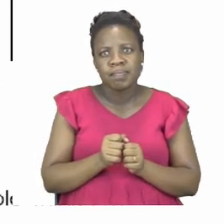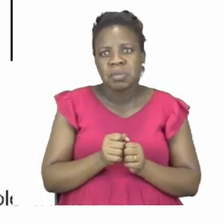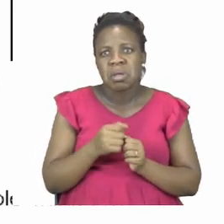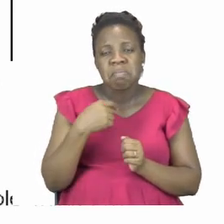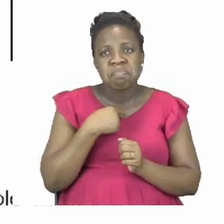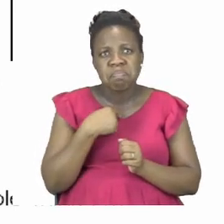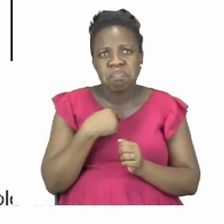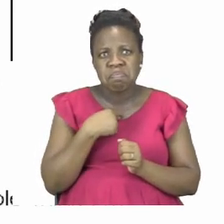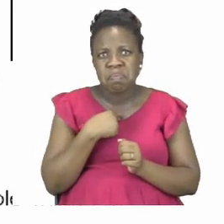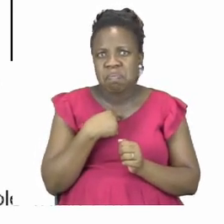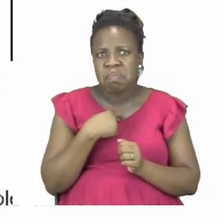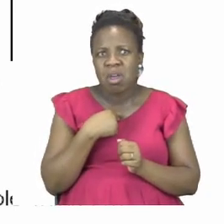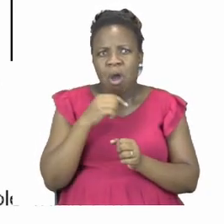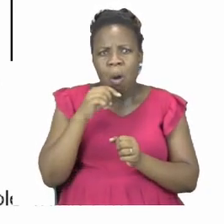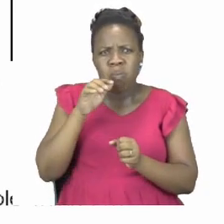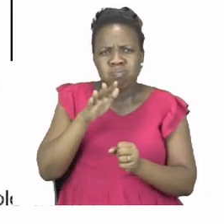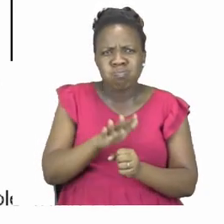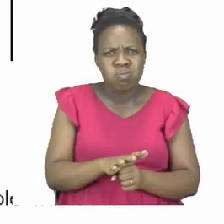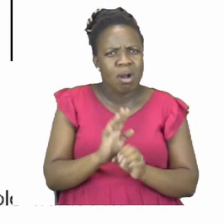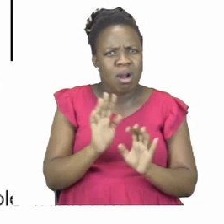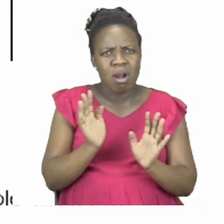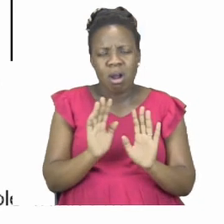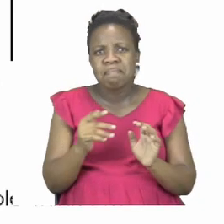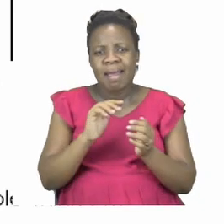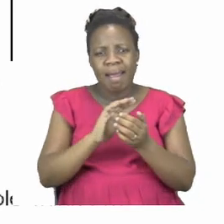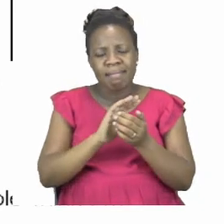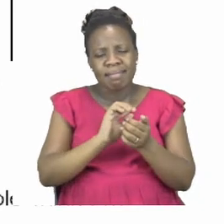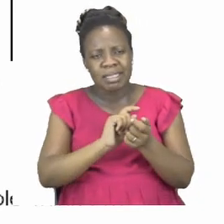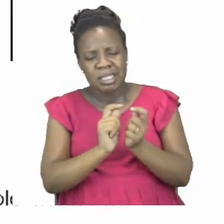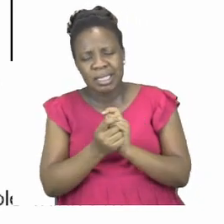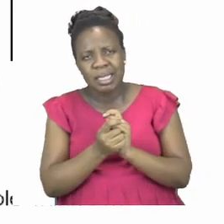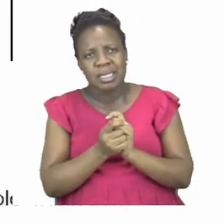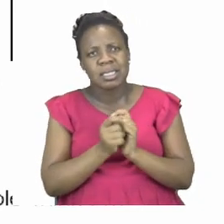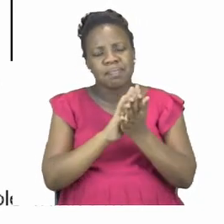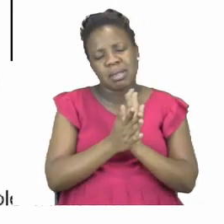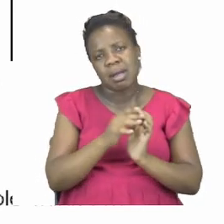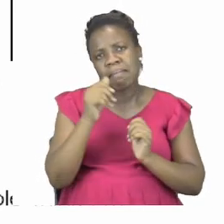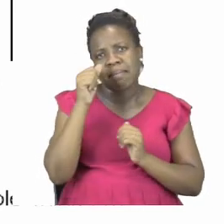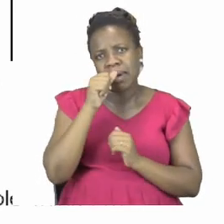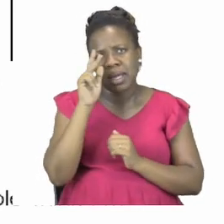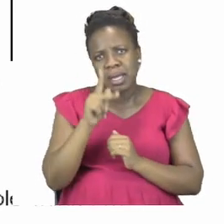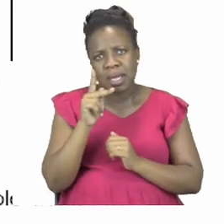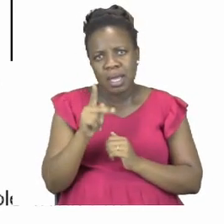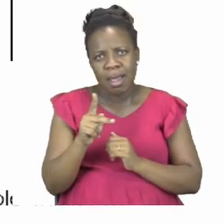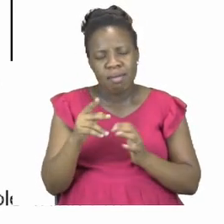turn into a gas again and get big. I